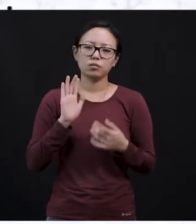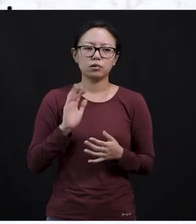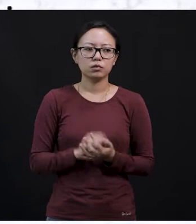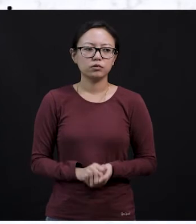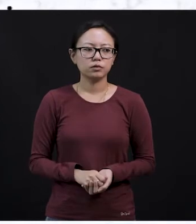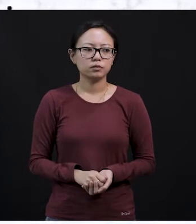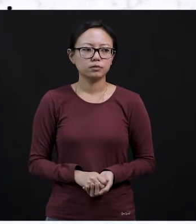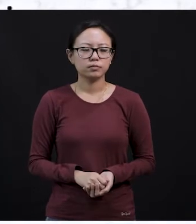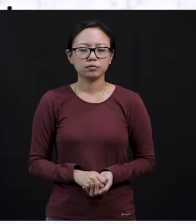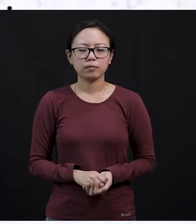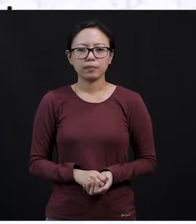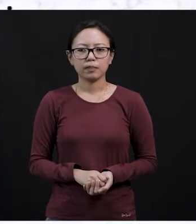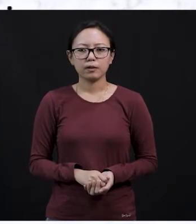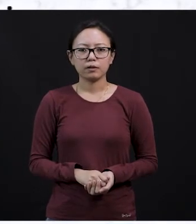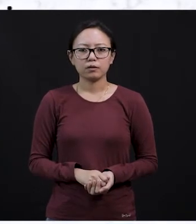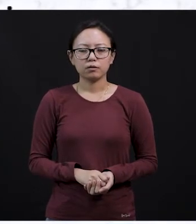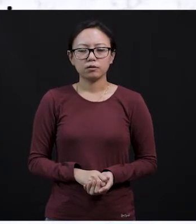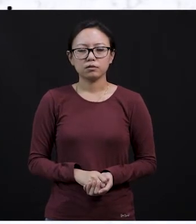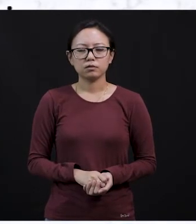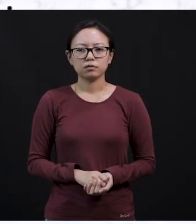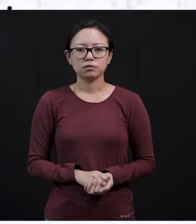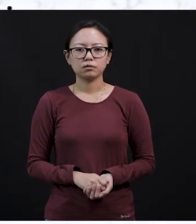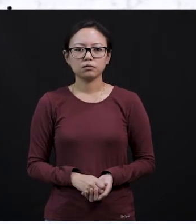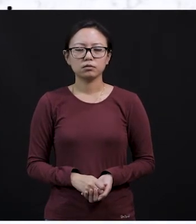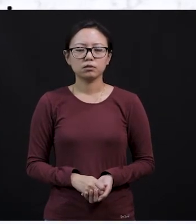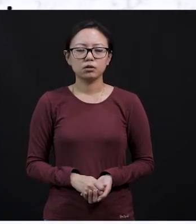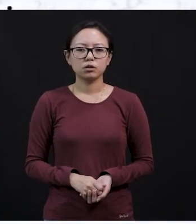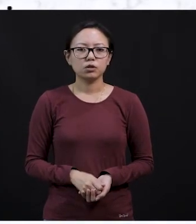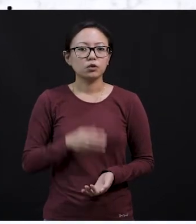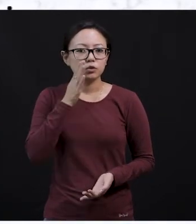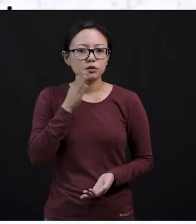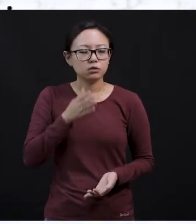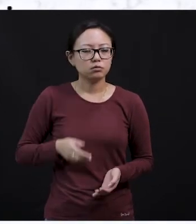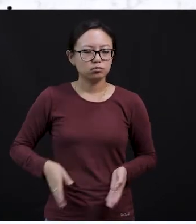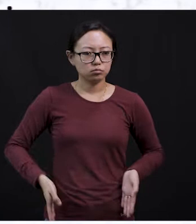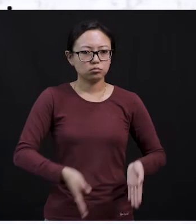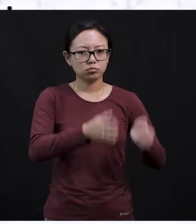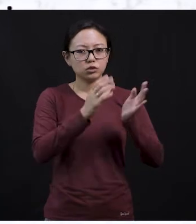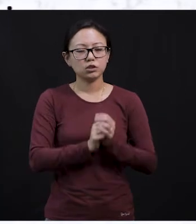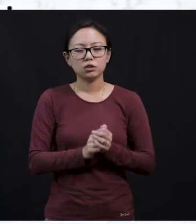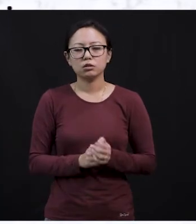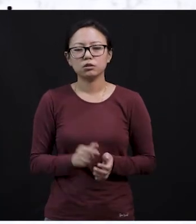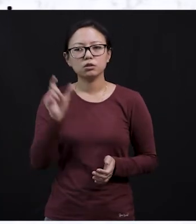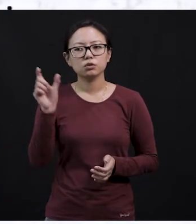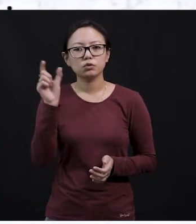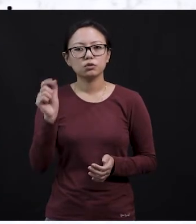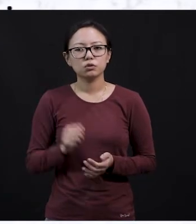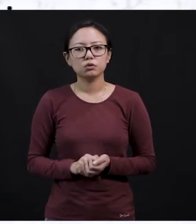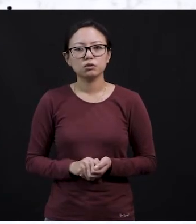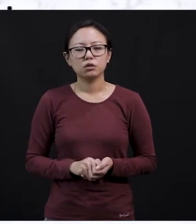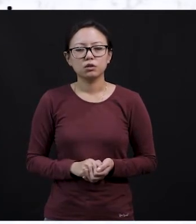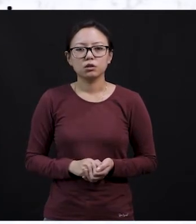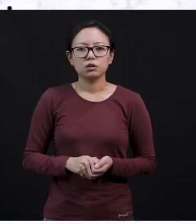of course transports us but also transports the goods. So it was a means of transportation for